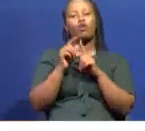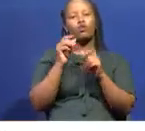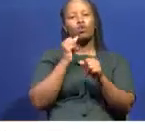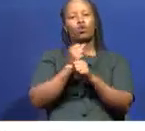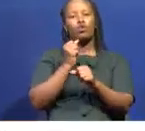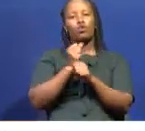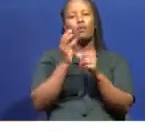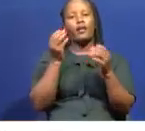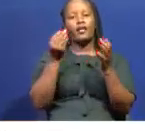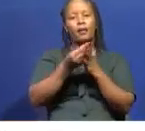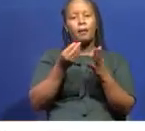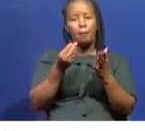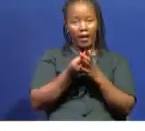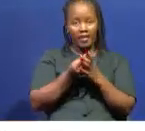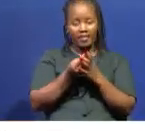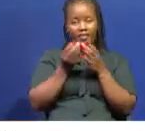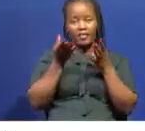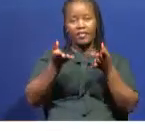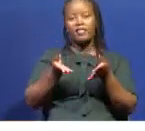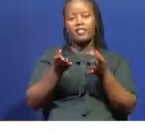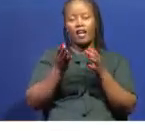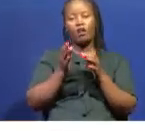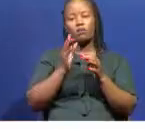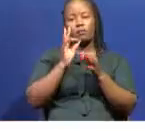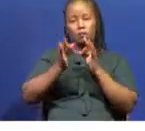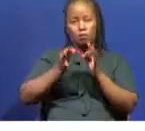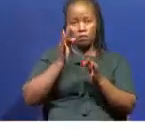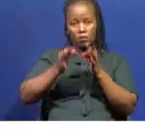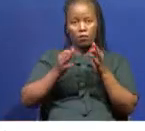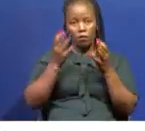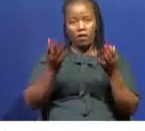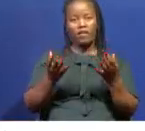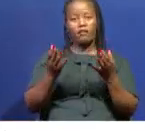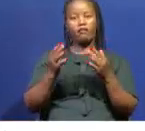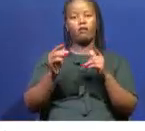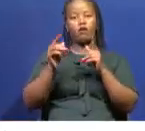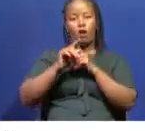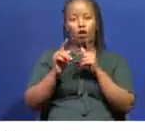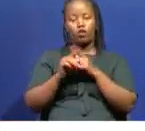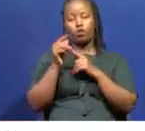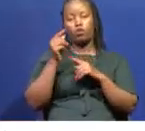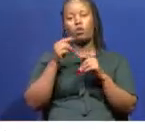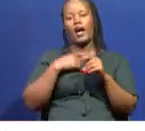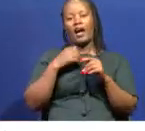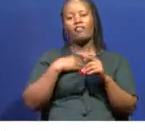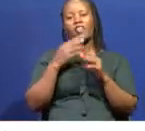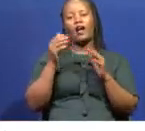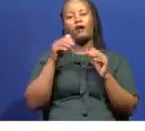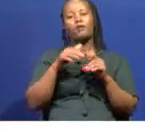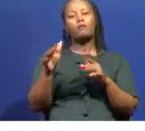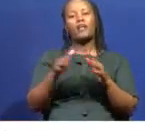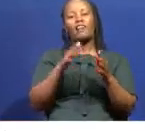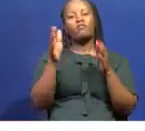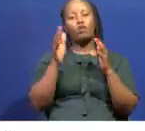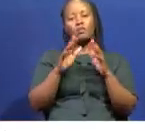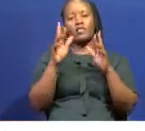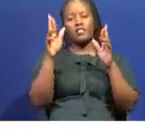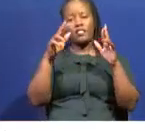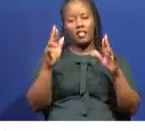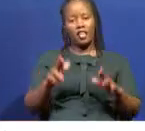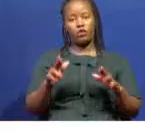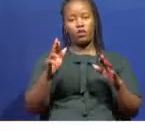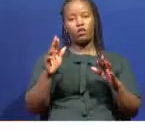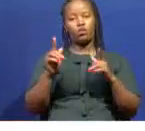these tours. So this also that besides us having the platform to go international, it's also